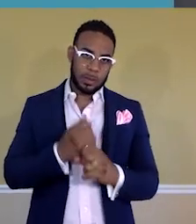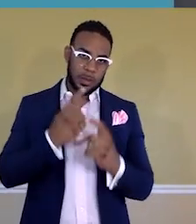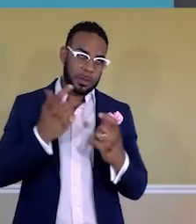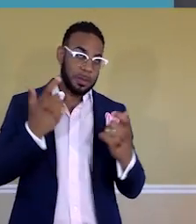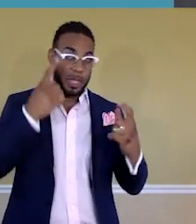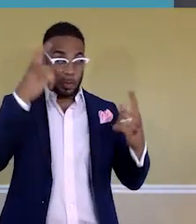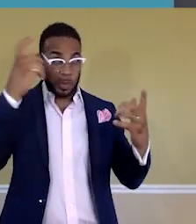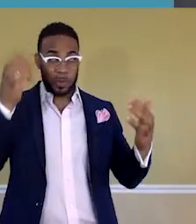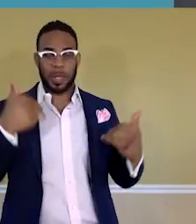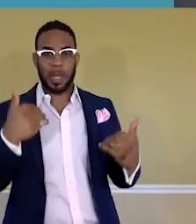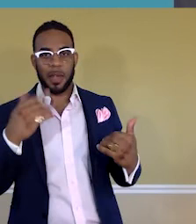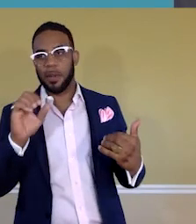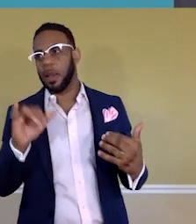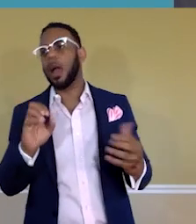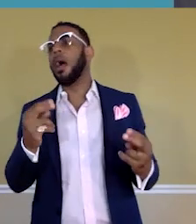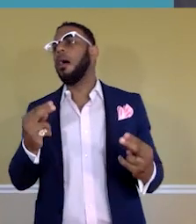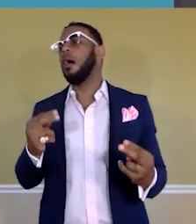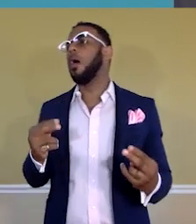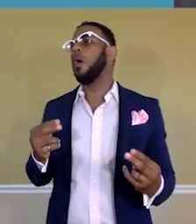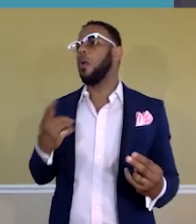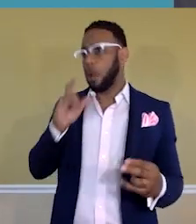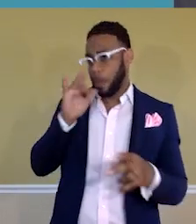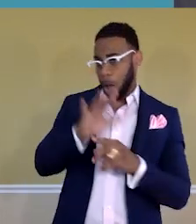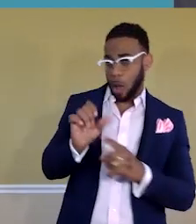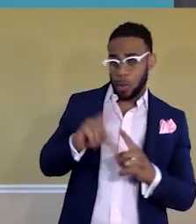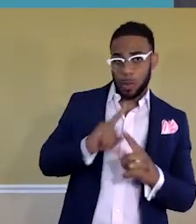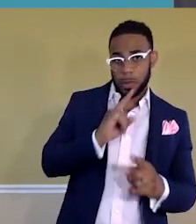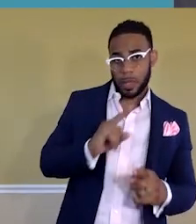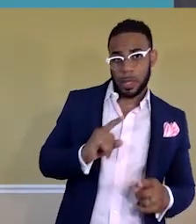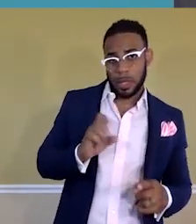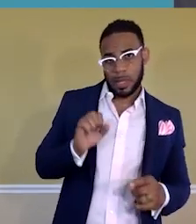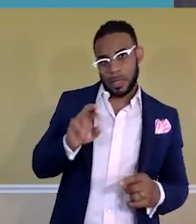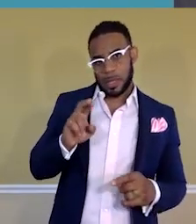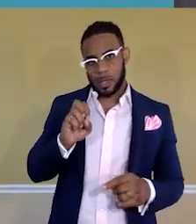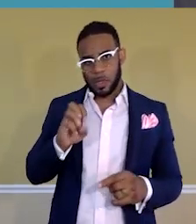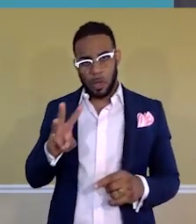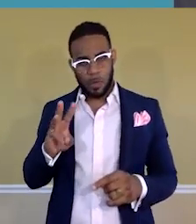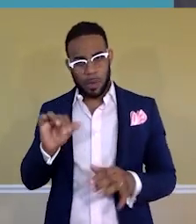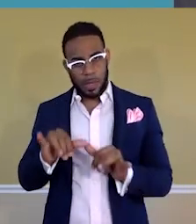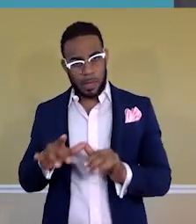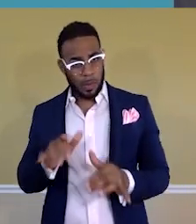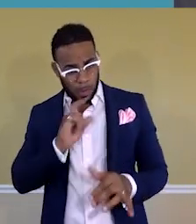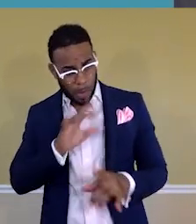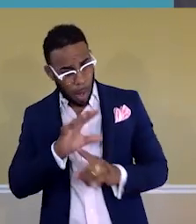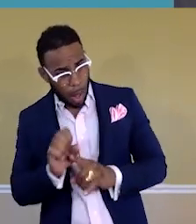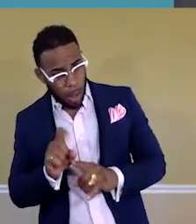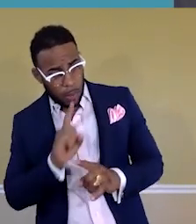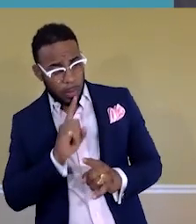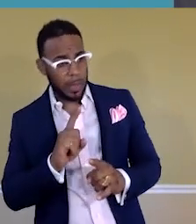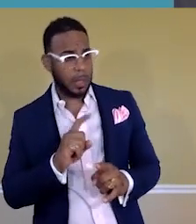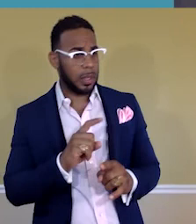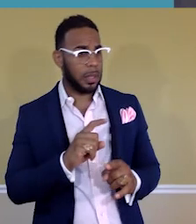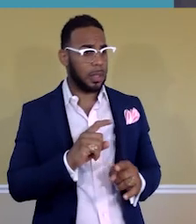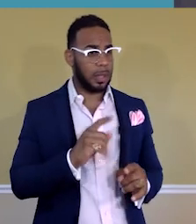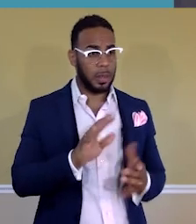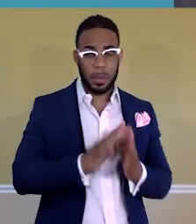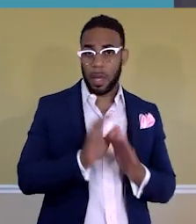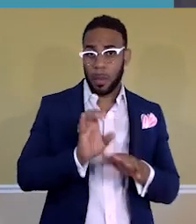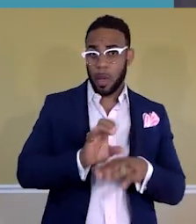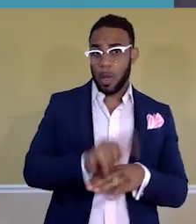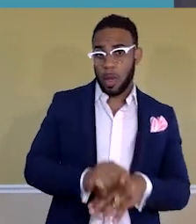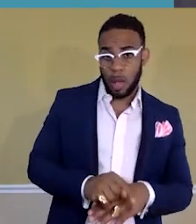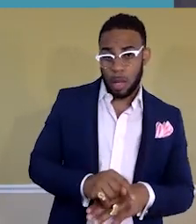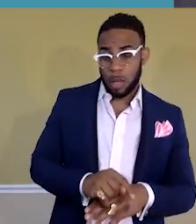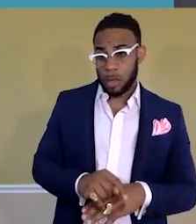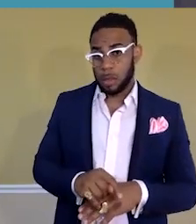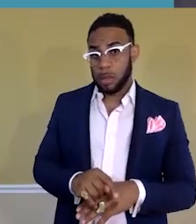that we have of like, oh, wouldn't it be awesome to be a senior software engineer? Wouldn't it be awesome to become a consultant?